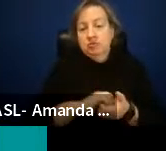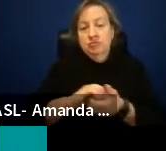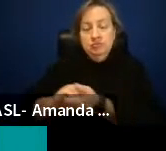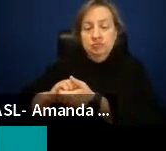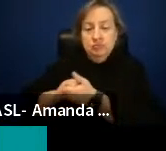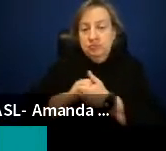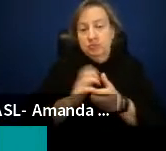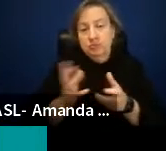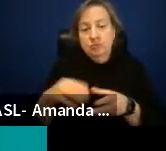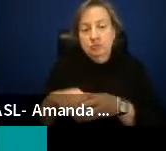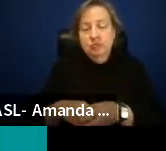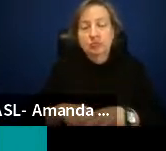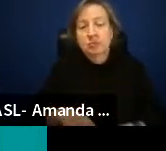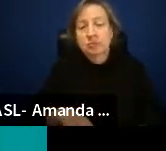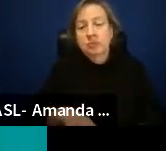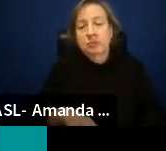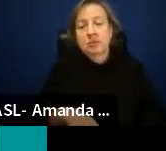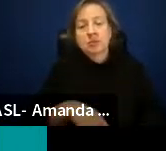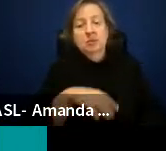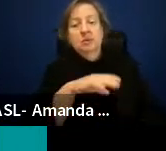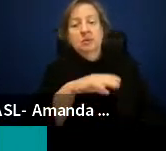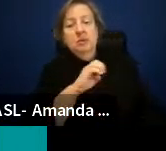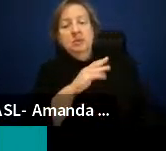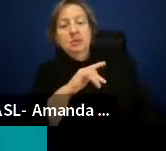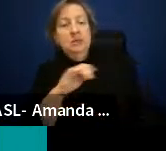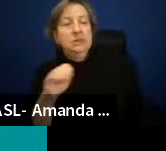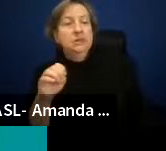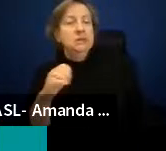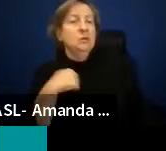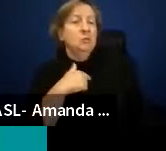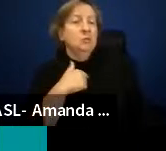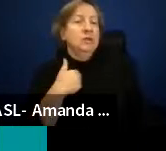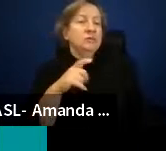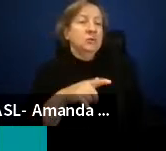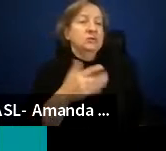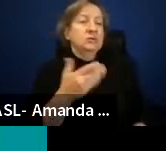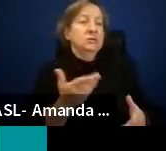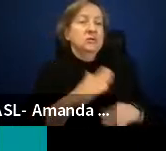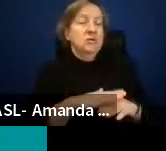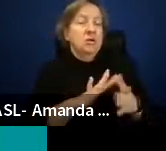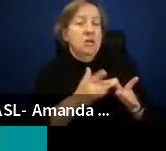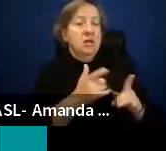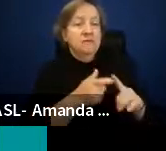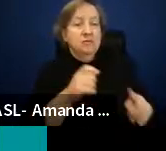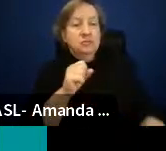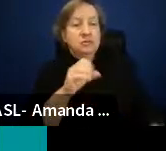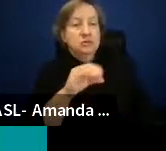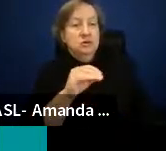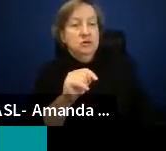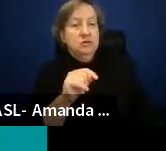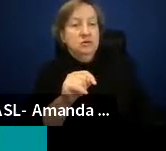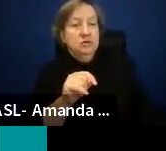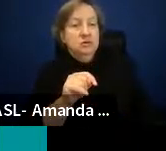Great, thanks. And it looks like we've got a question here virtually from Scott.